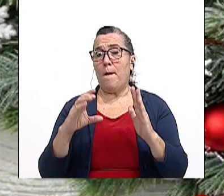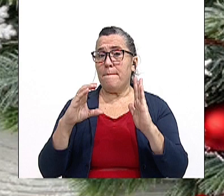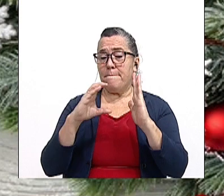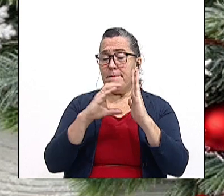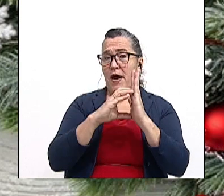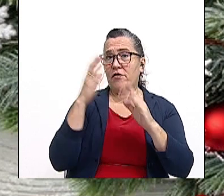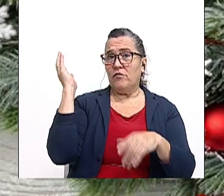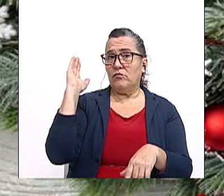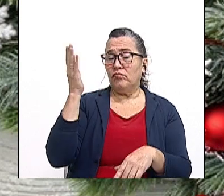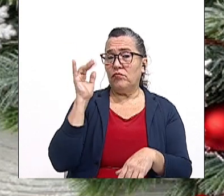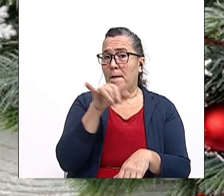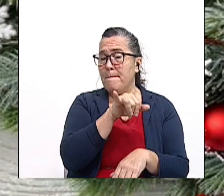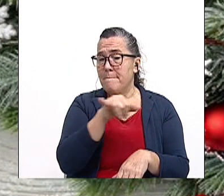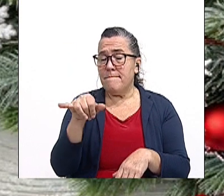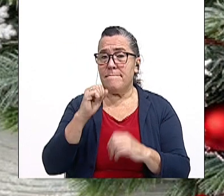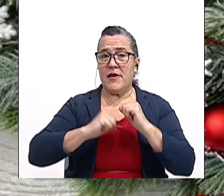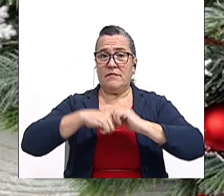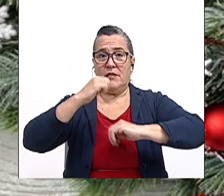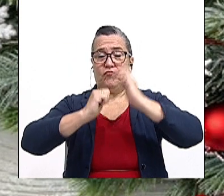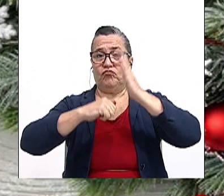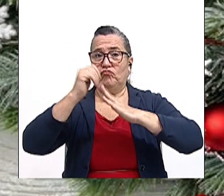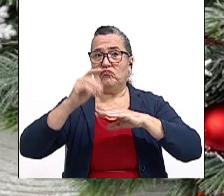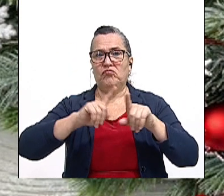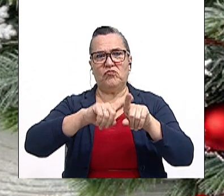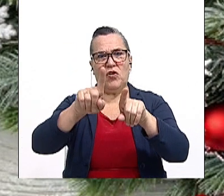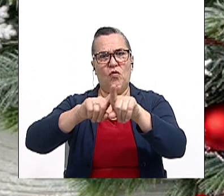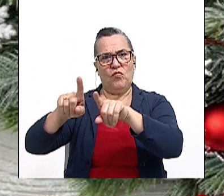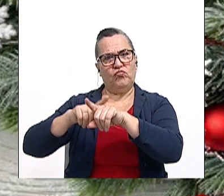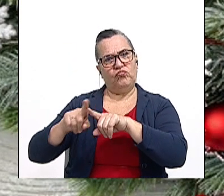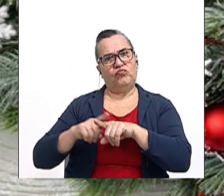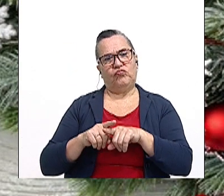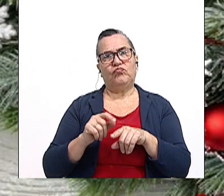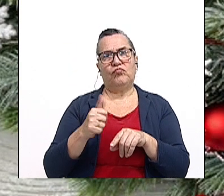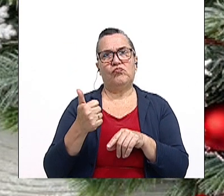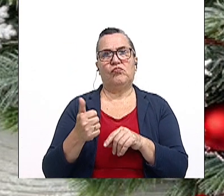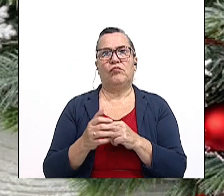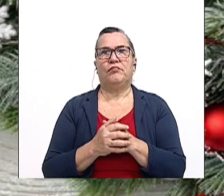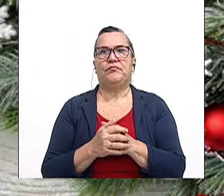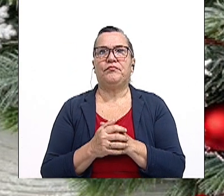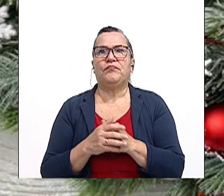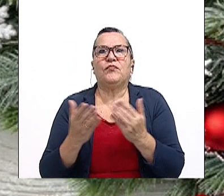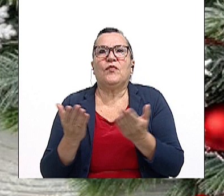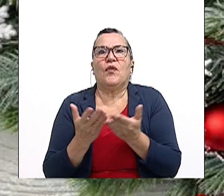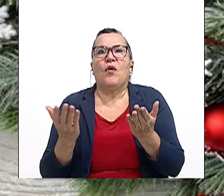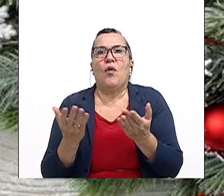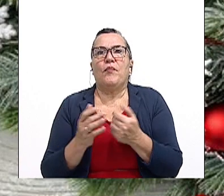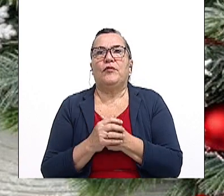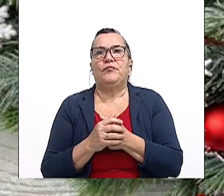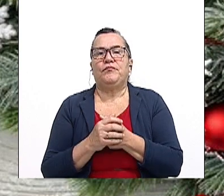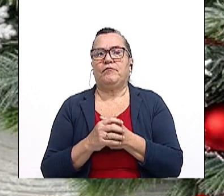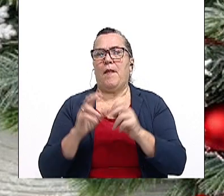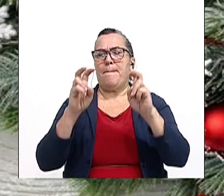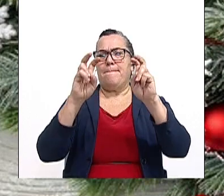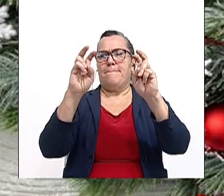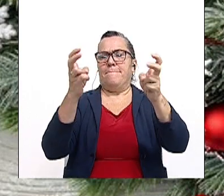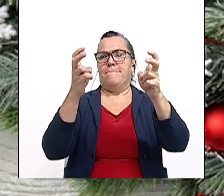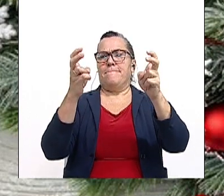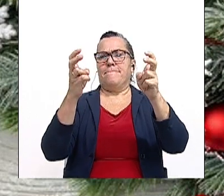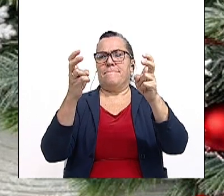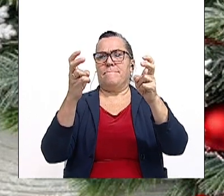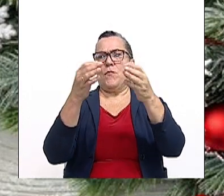the same structures of any other paragraph. How? It has topic